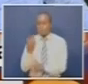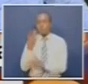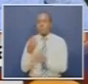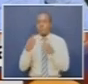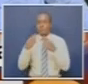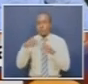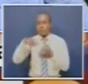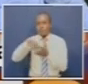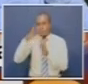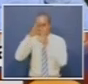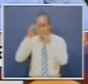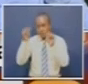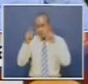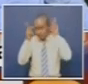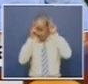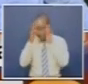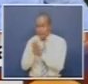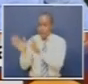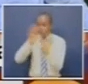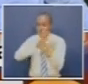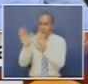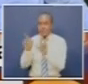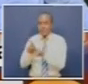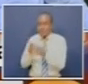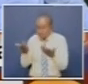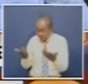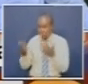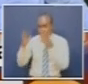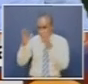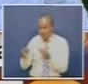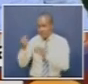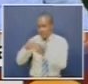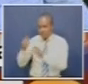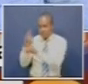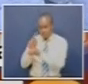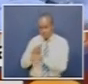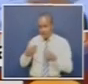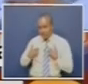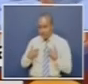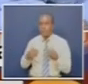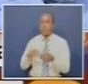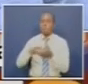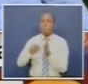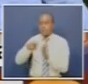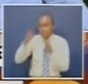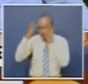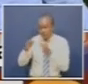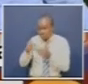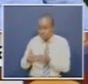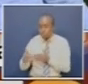Kakamega. And Wiper has had its own share of activities in there. So we've just decided